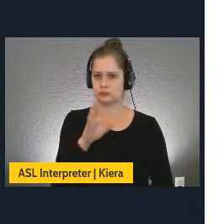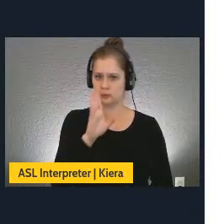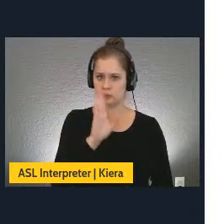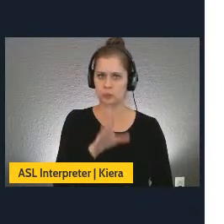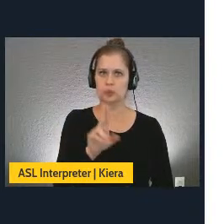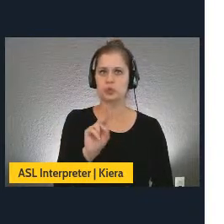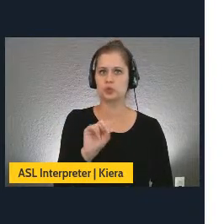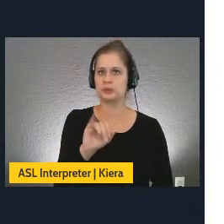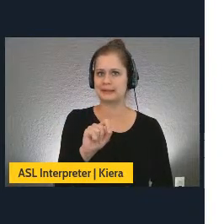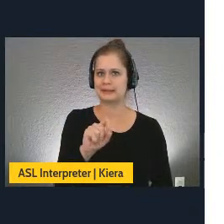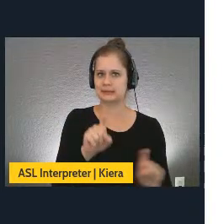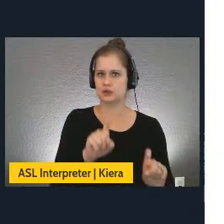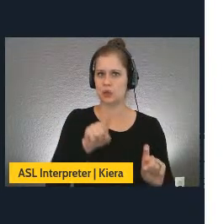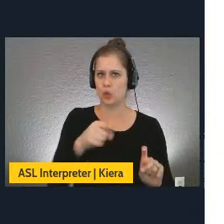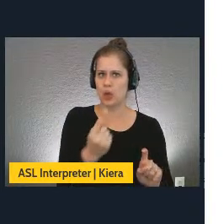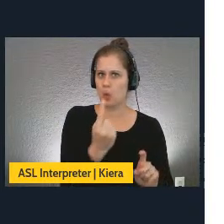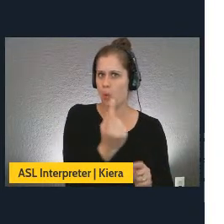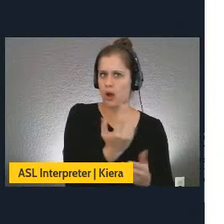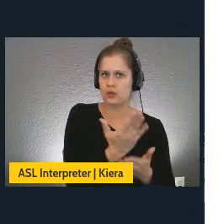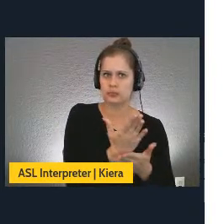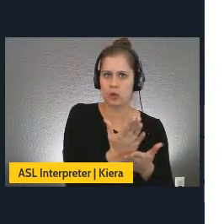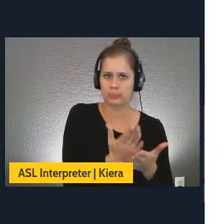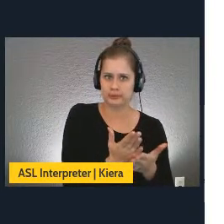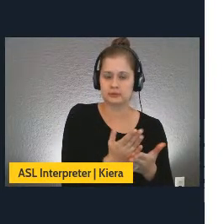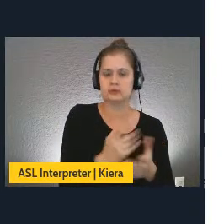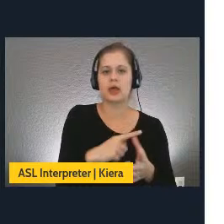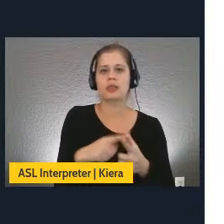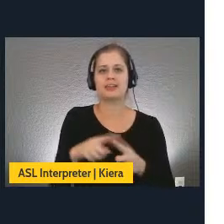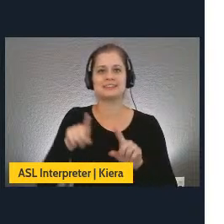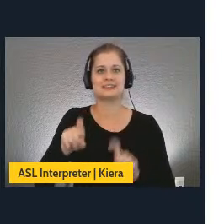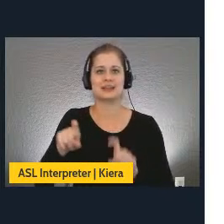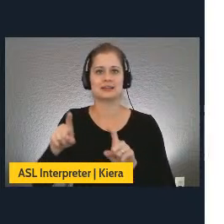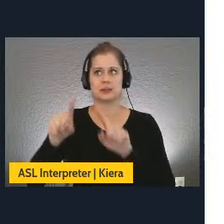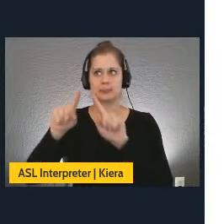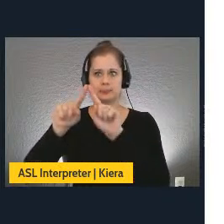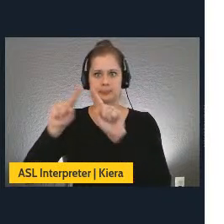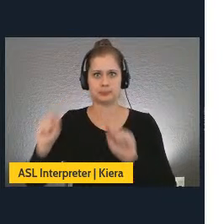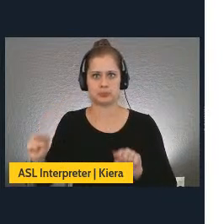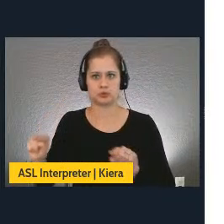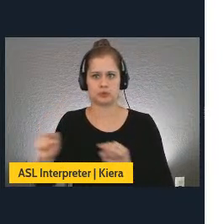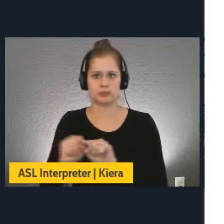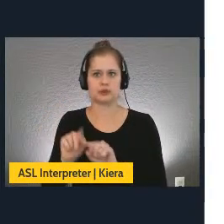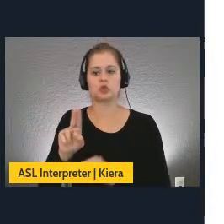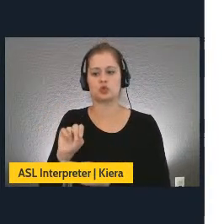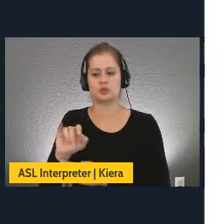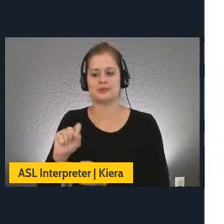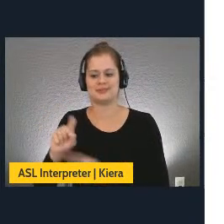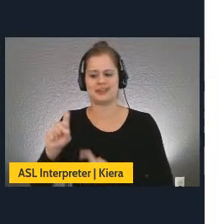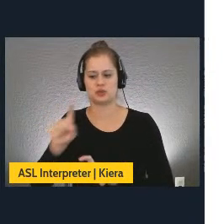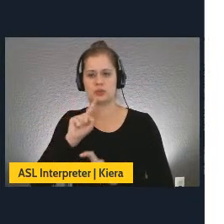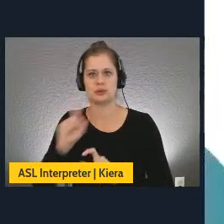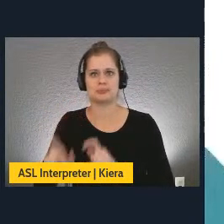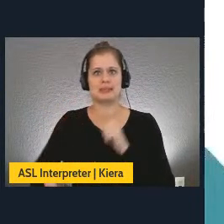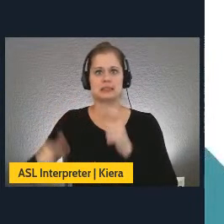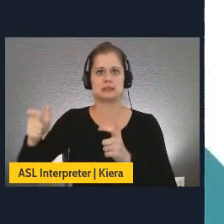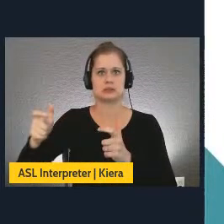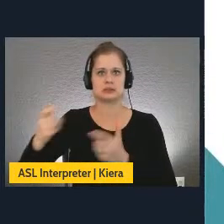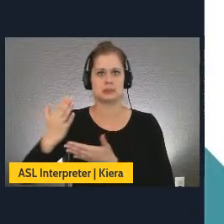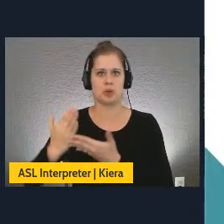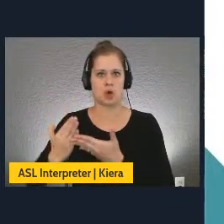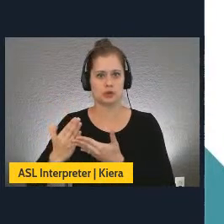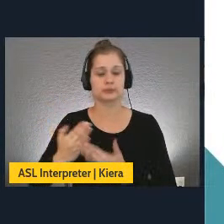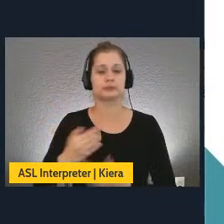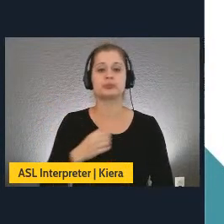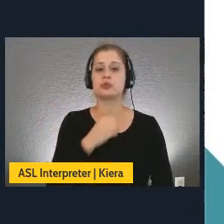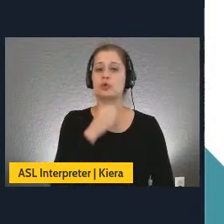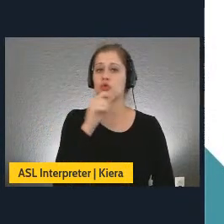like only the small piece, and the testing pyramid where unit tests are the biggest part. So don't take my word for